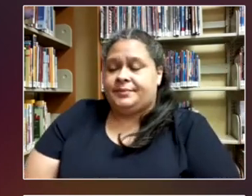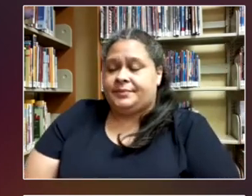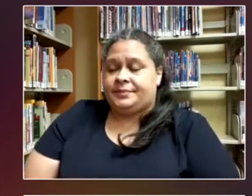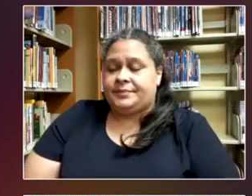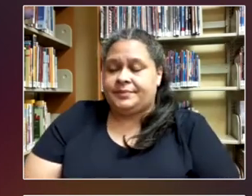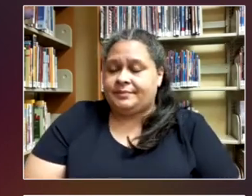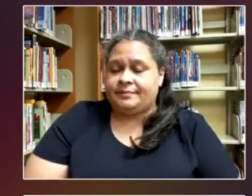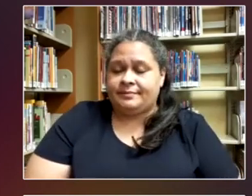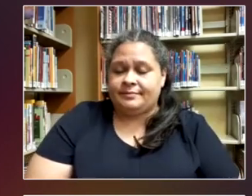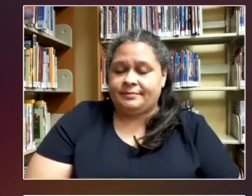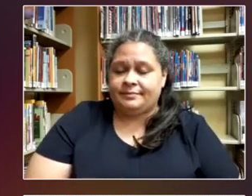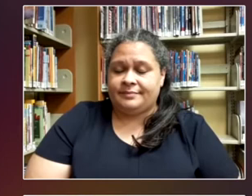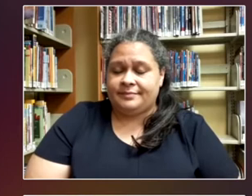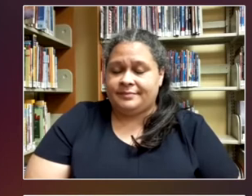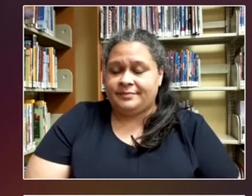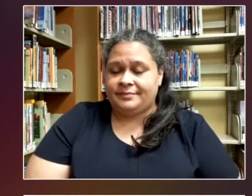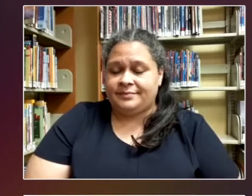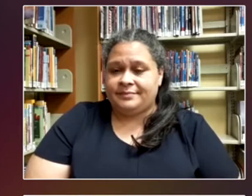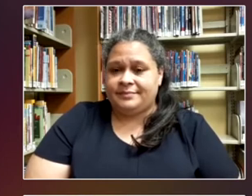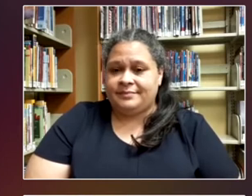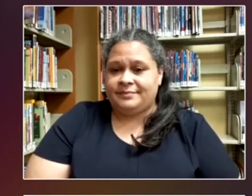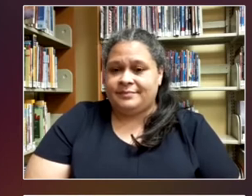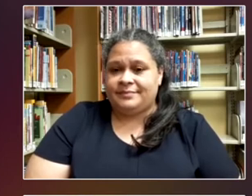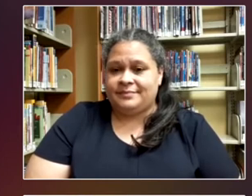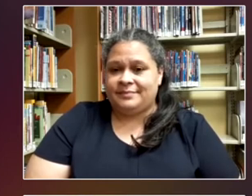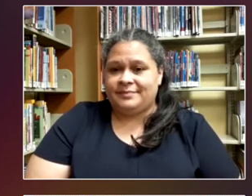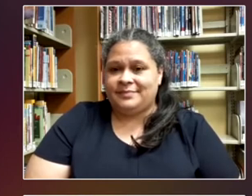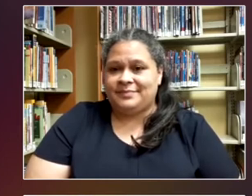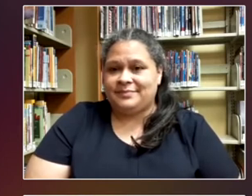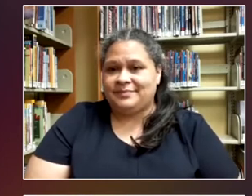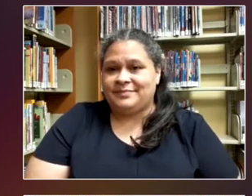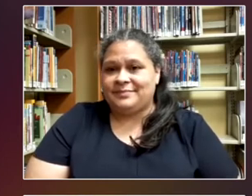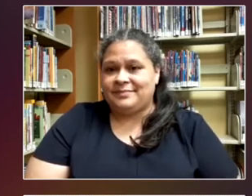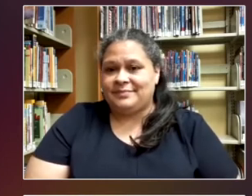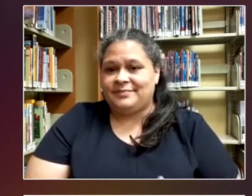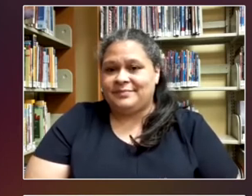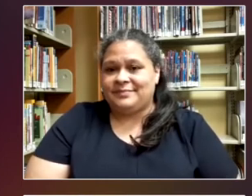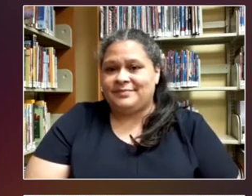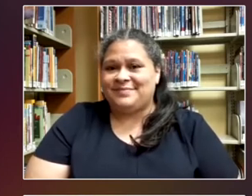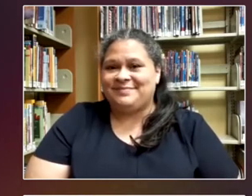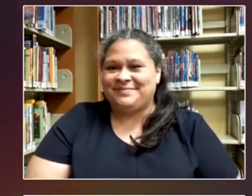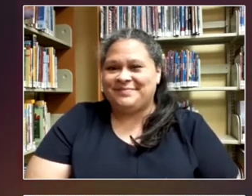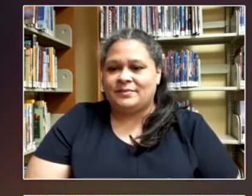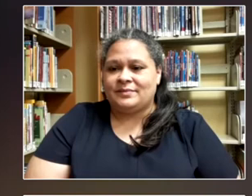En el hielo del invierno, el fuego de verano, florecieron más plantas.